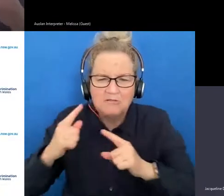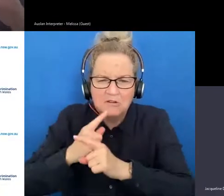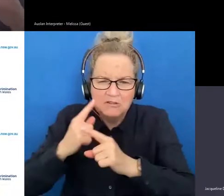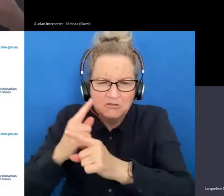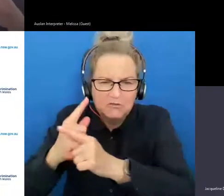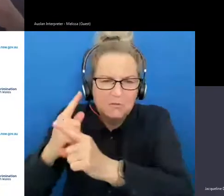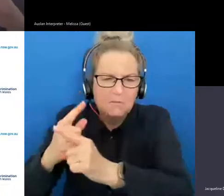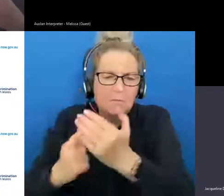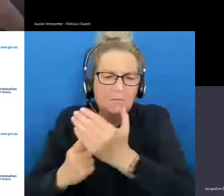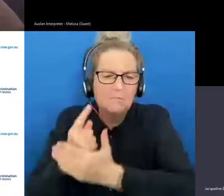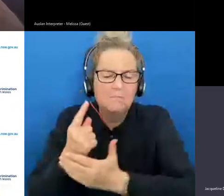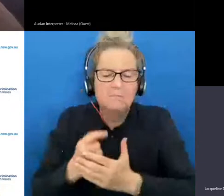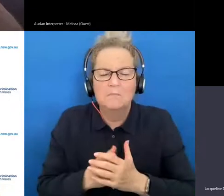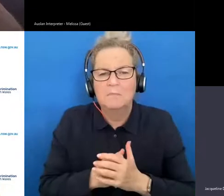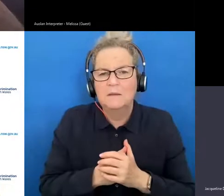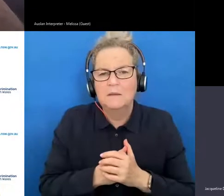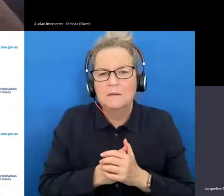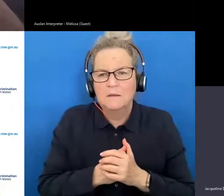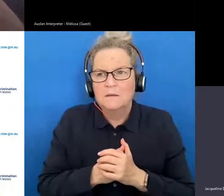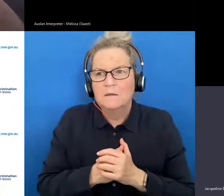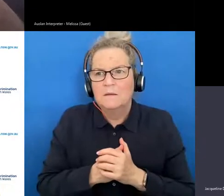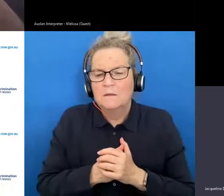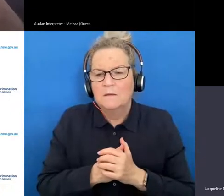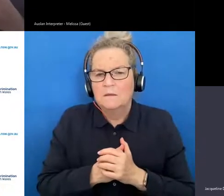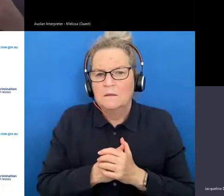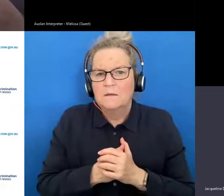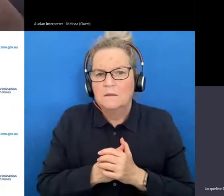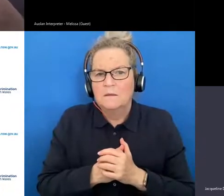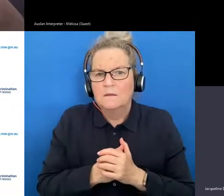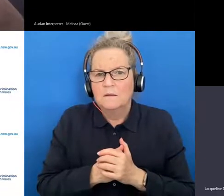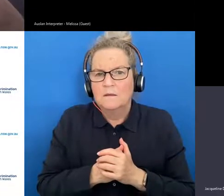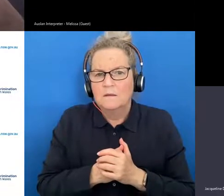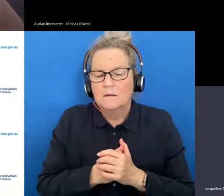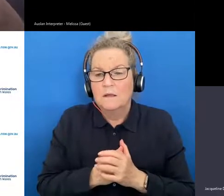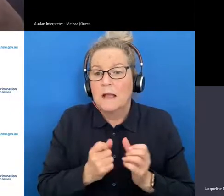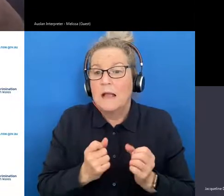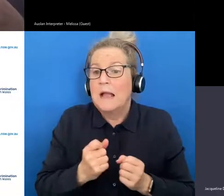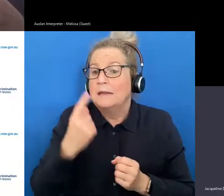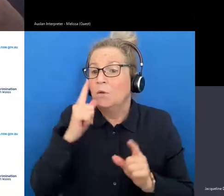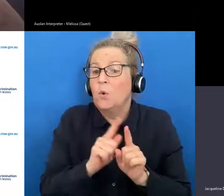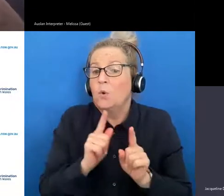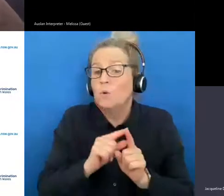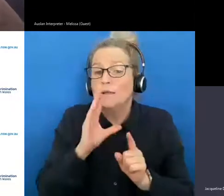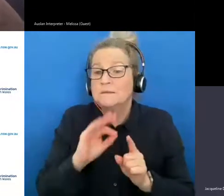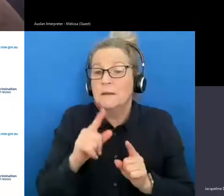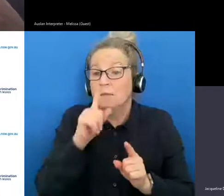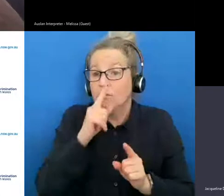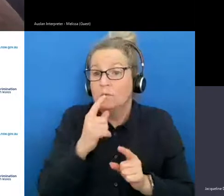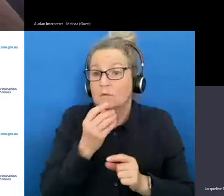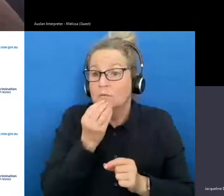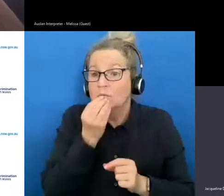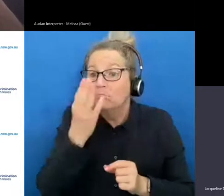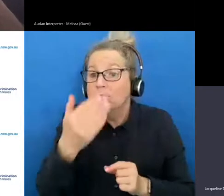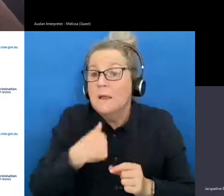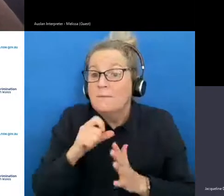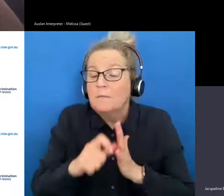people's circumstances, understand why people don't identify as having a disability,